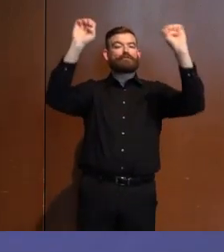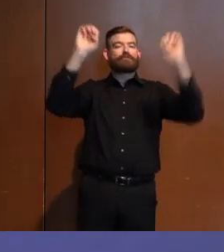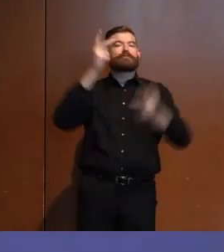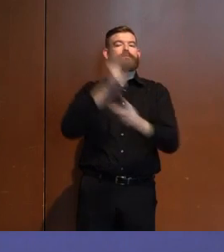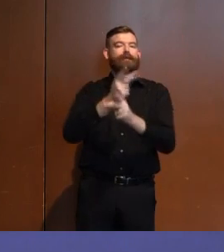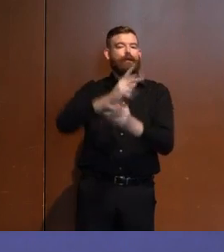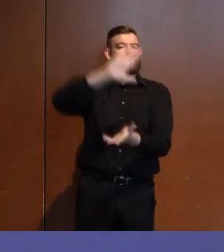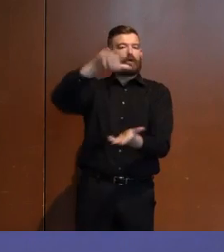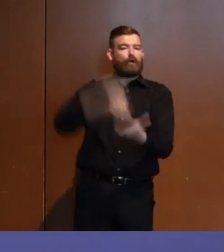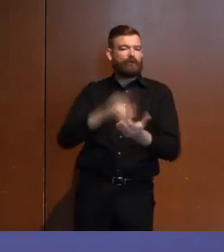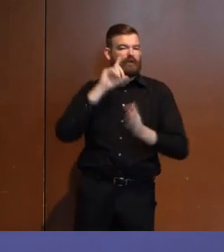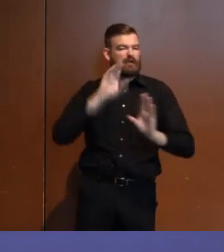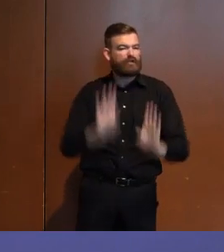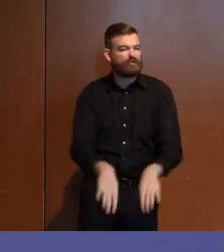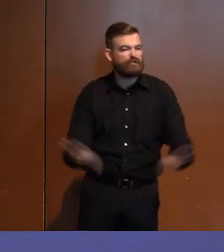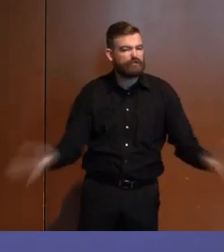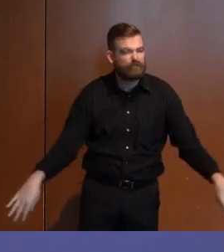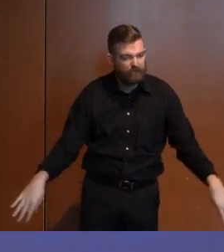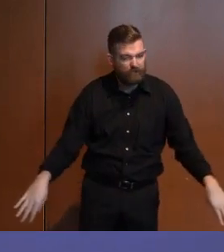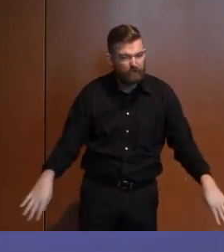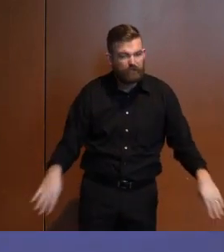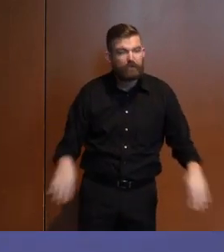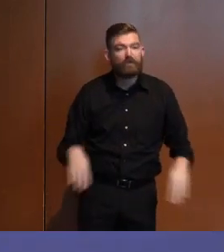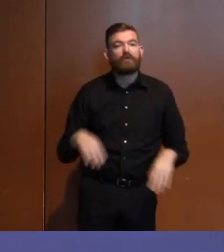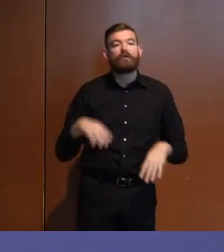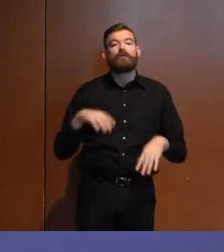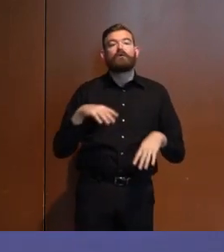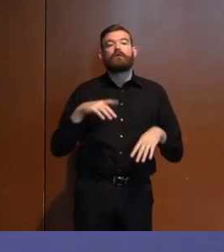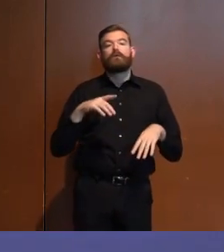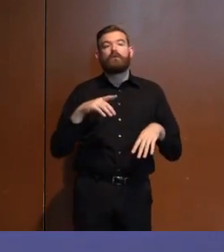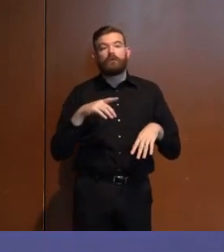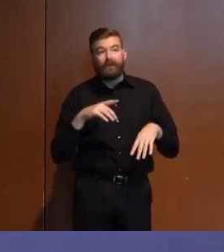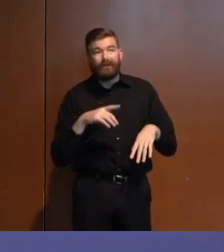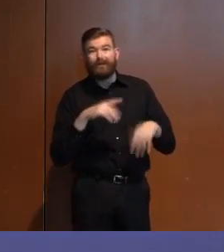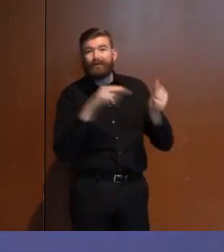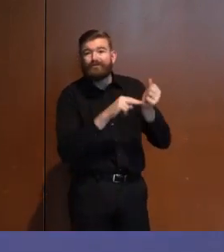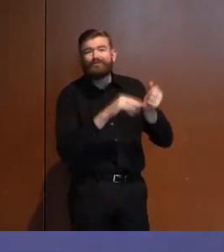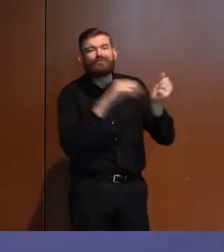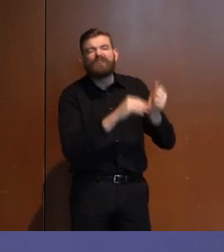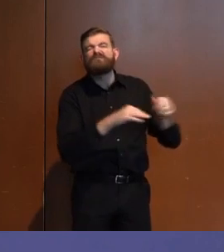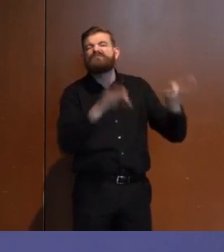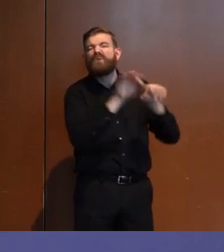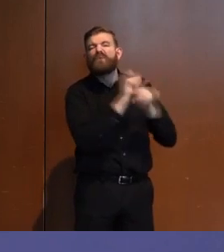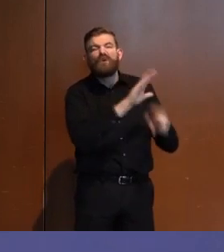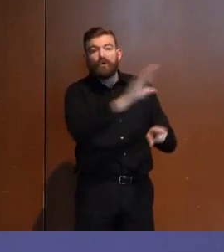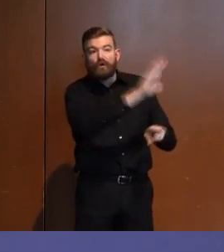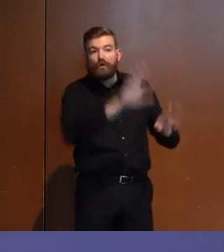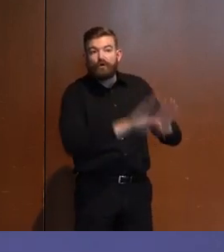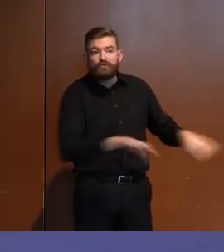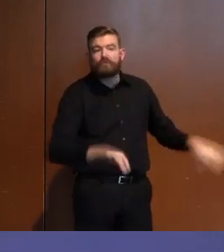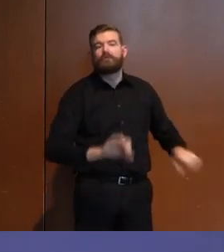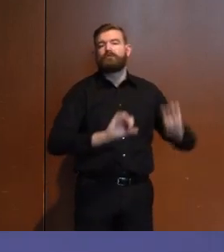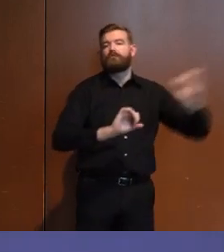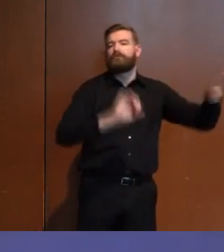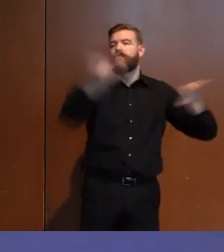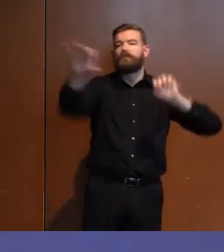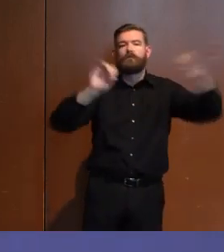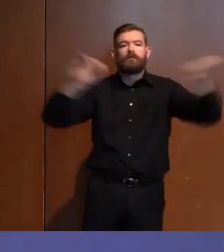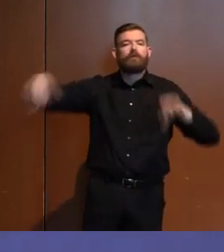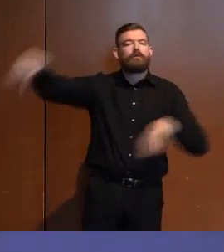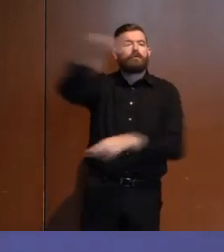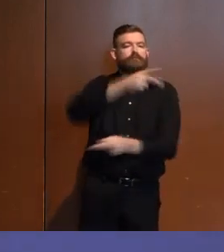grade 8. We are taking this step for a simple reason. We need all of our frontline workers on the